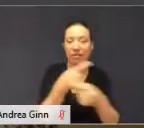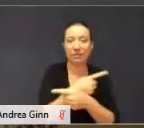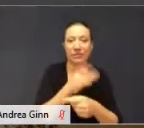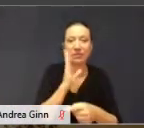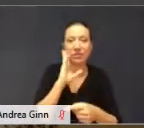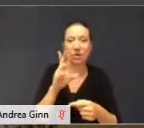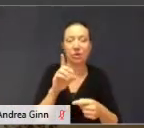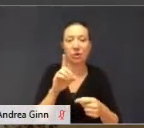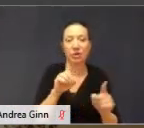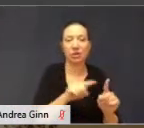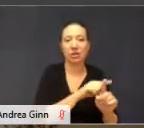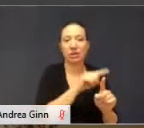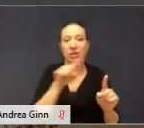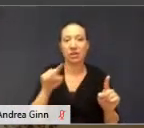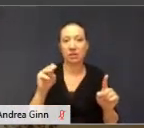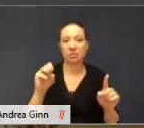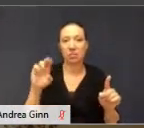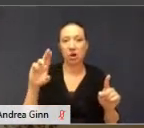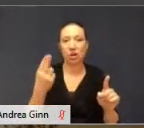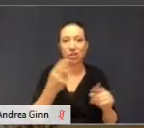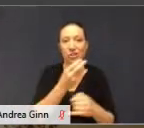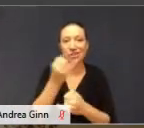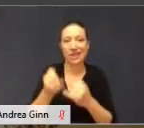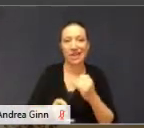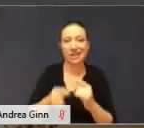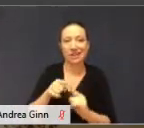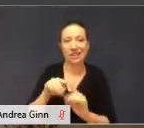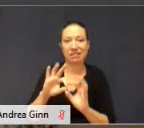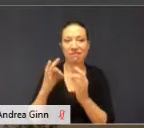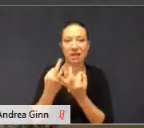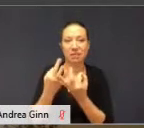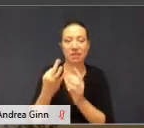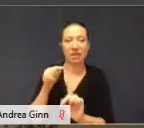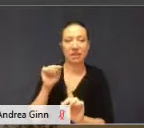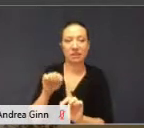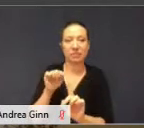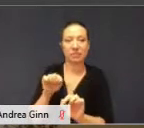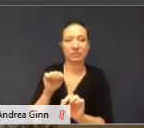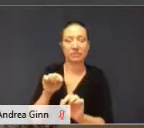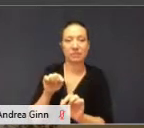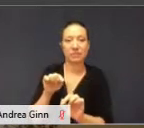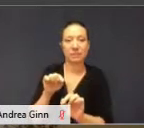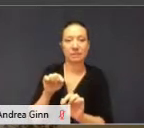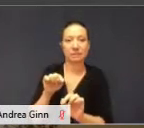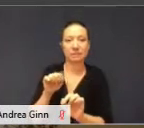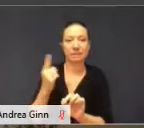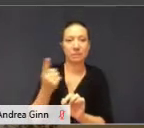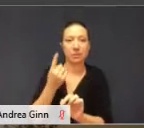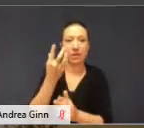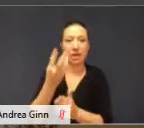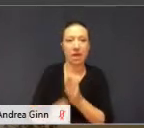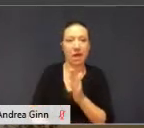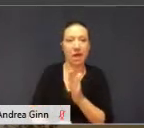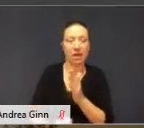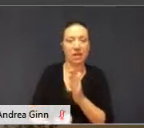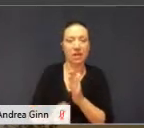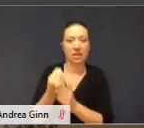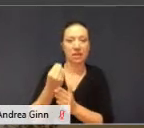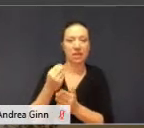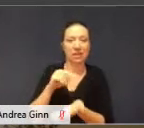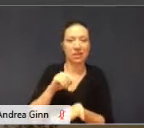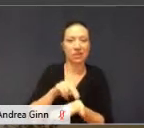the end of March, there's a death in the family of a nurse that's required to report on a very timely